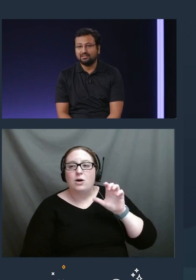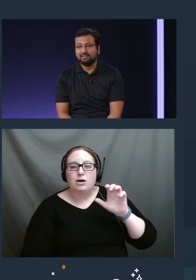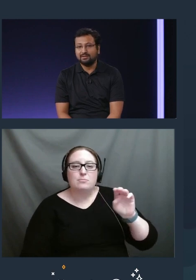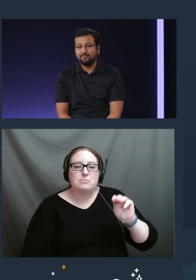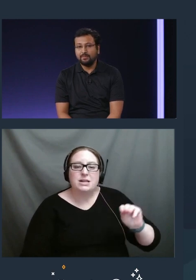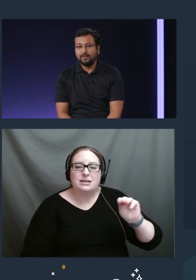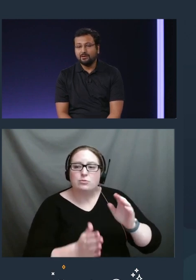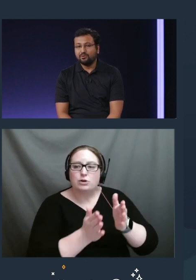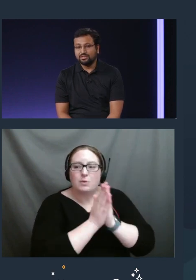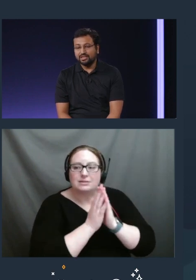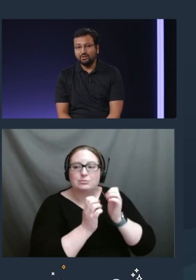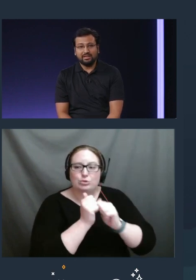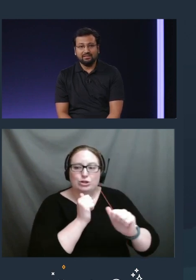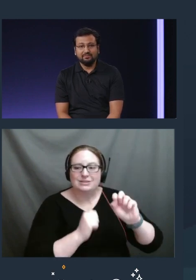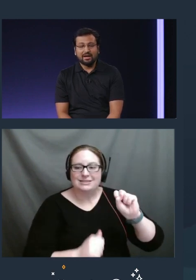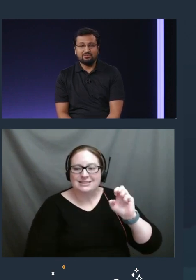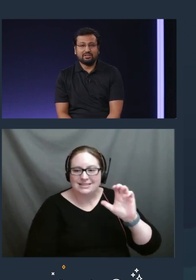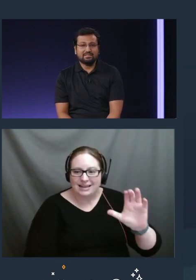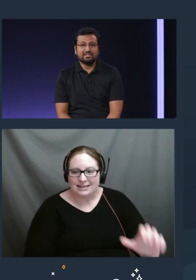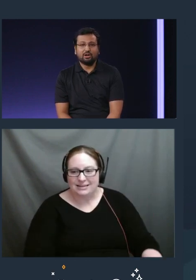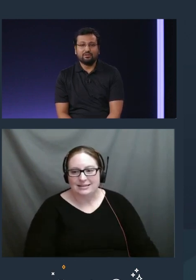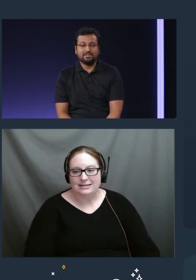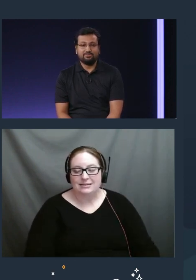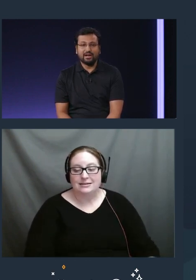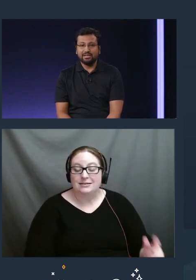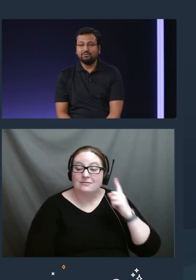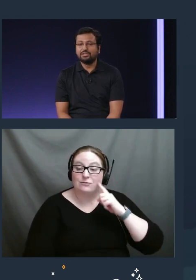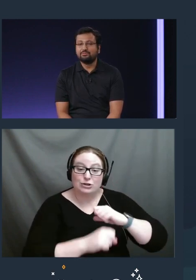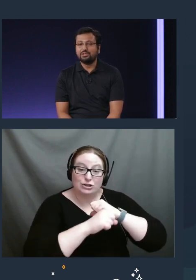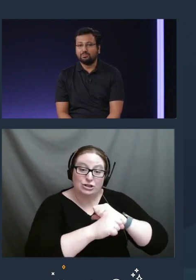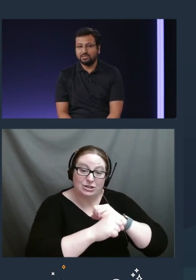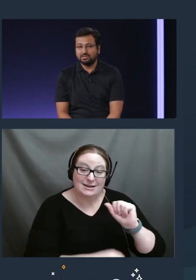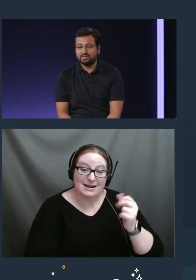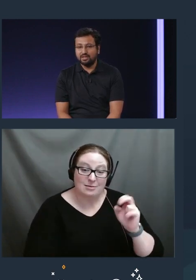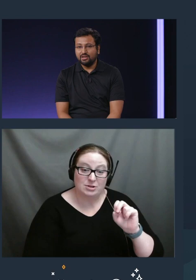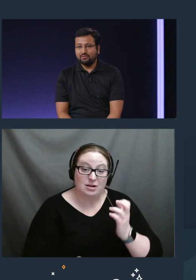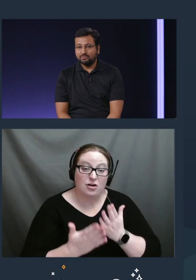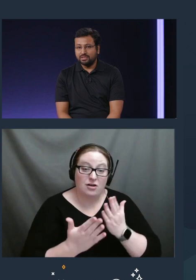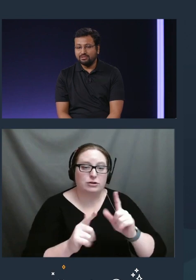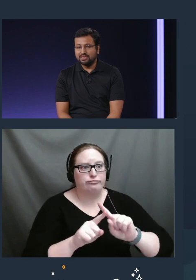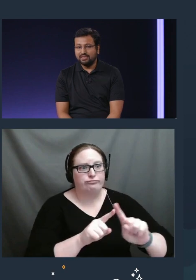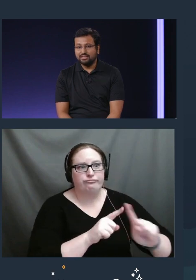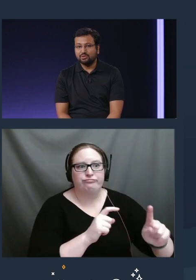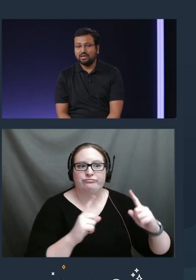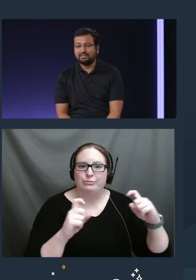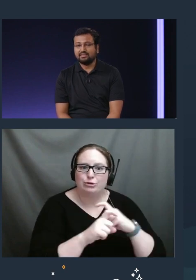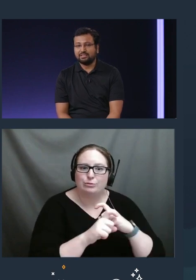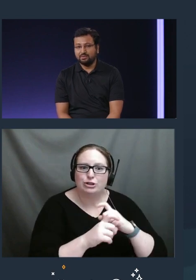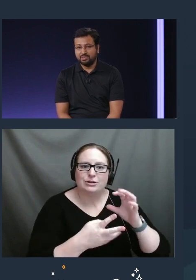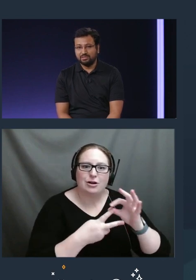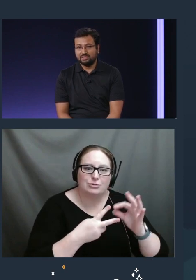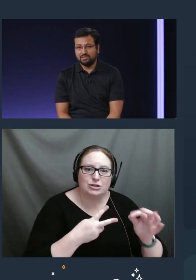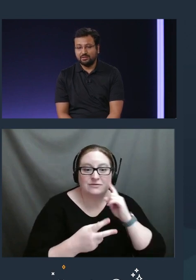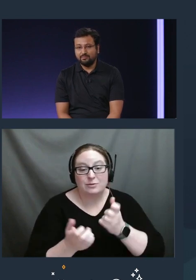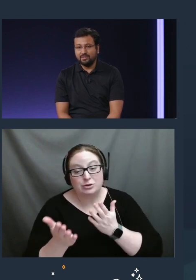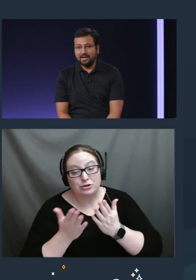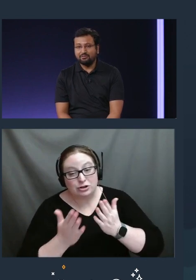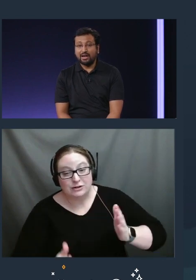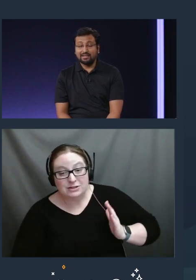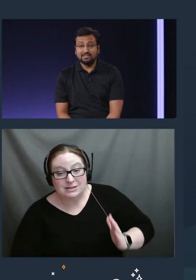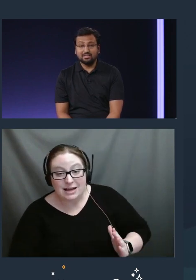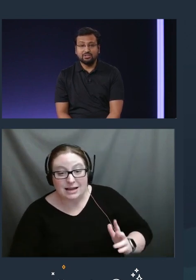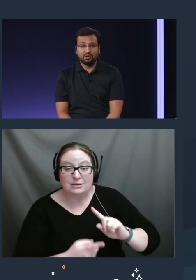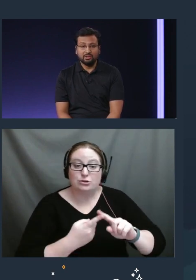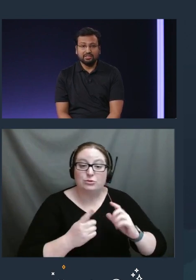second. For security, Amazon S3 offers a variety of encryption options, from server-side to client-side encryption. And